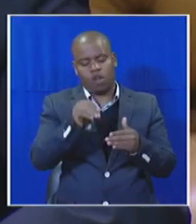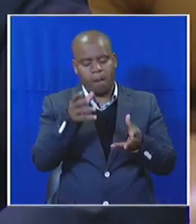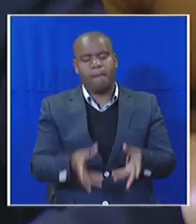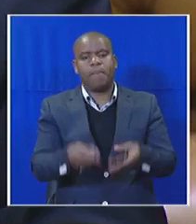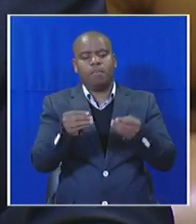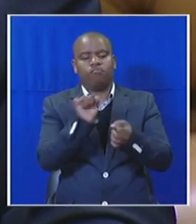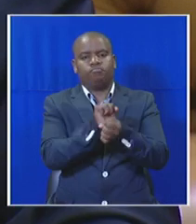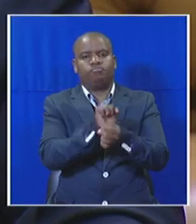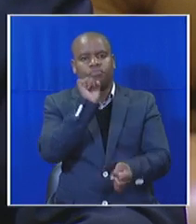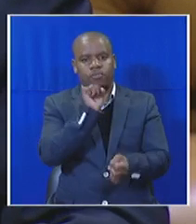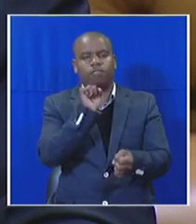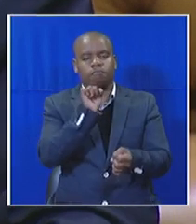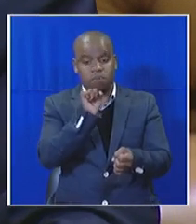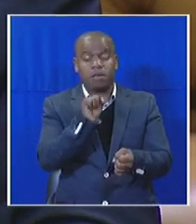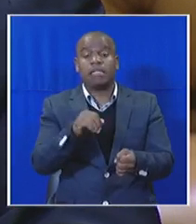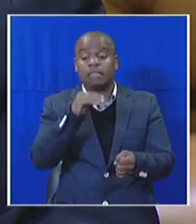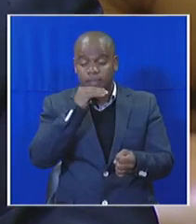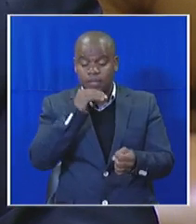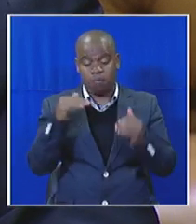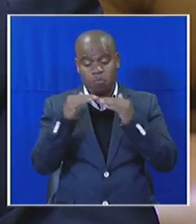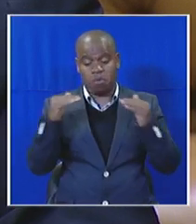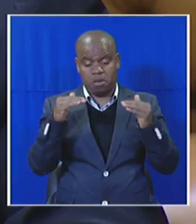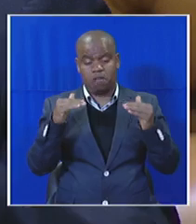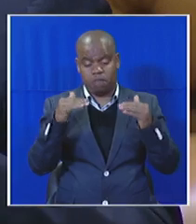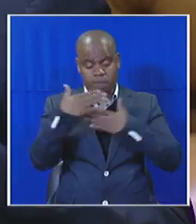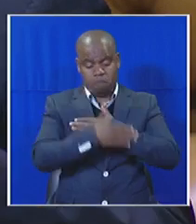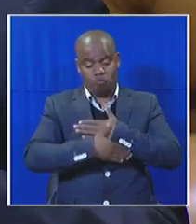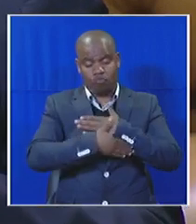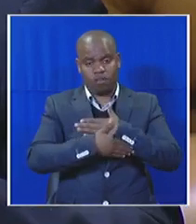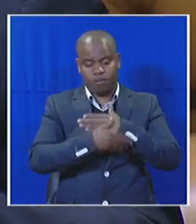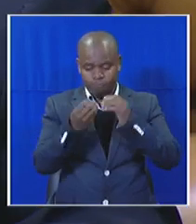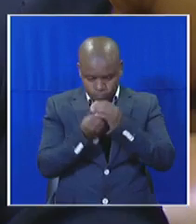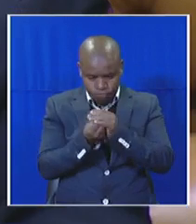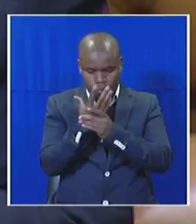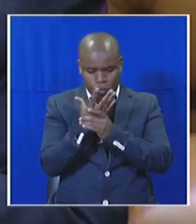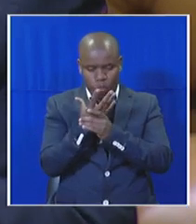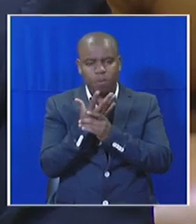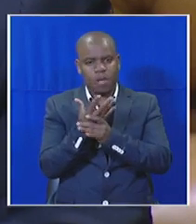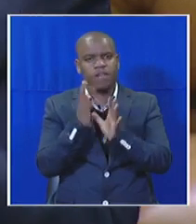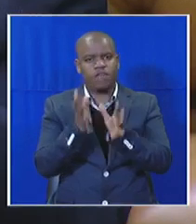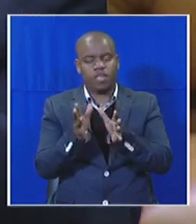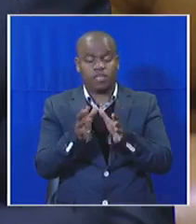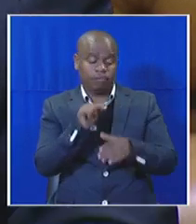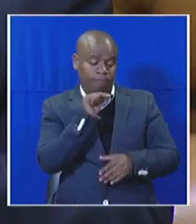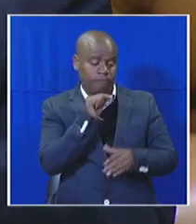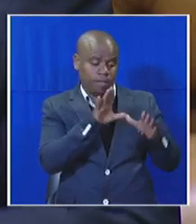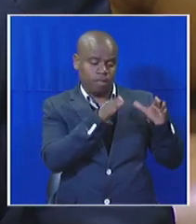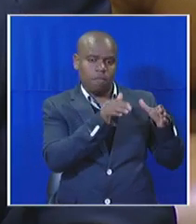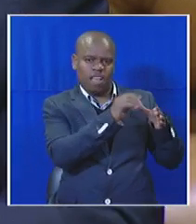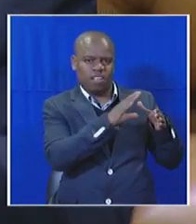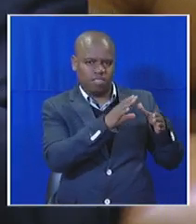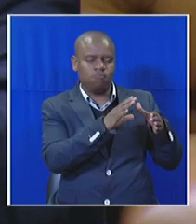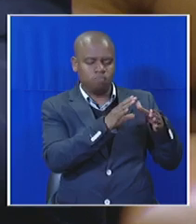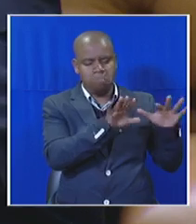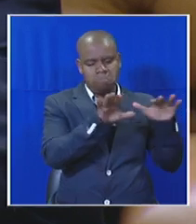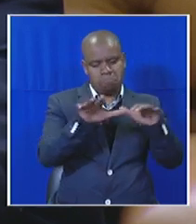Democratic Republic was born. And the ANC is taking South Africa today